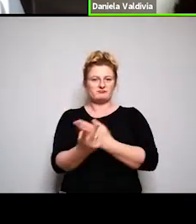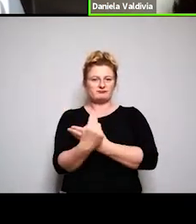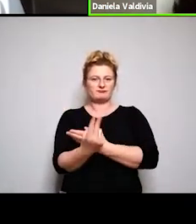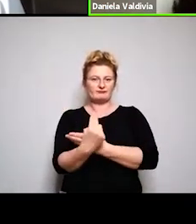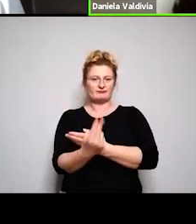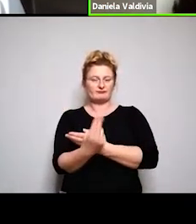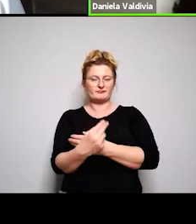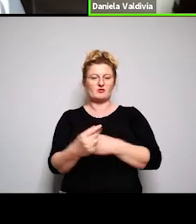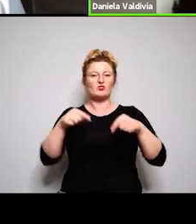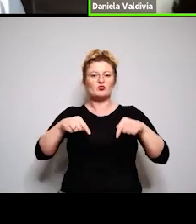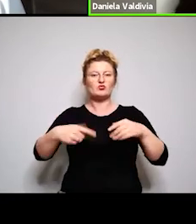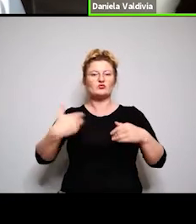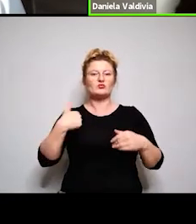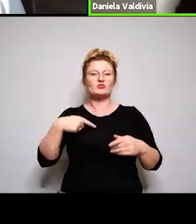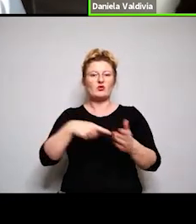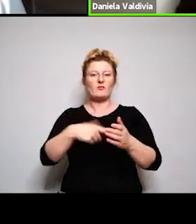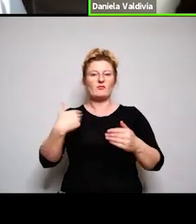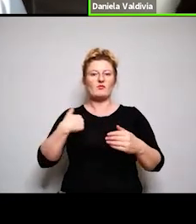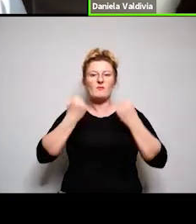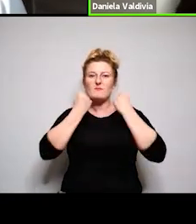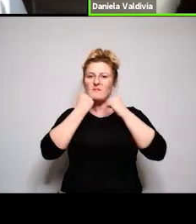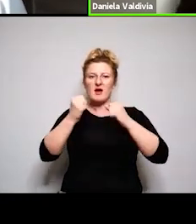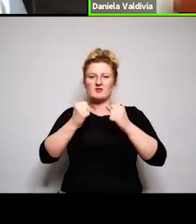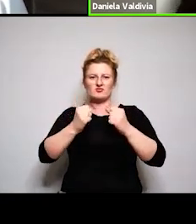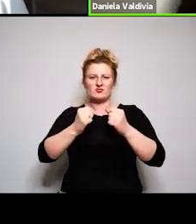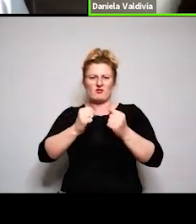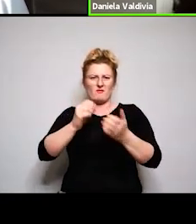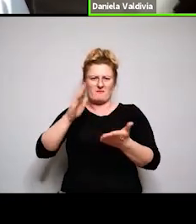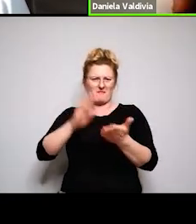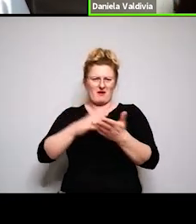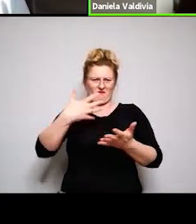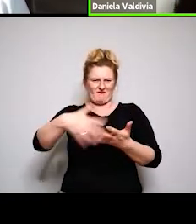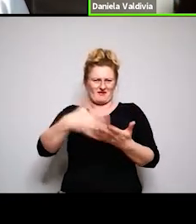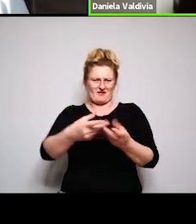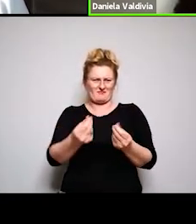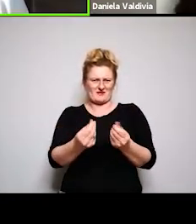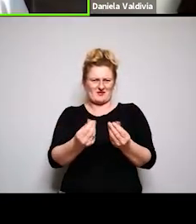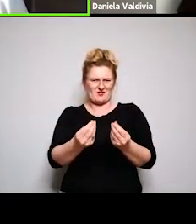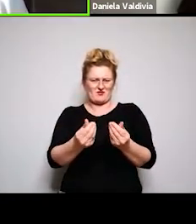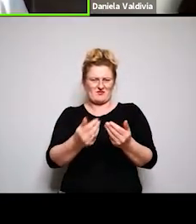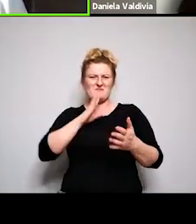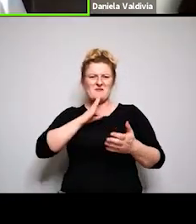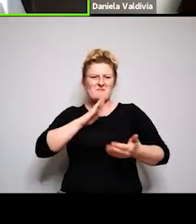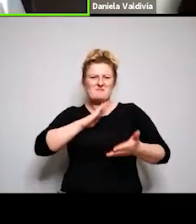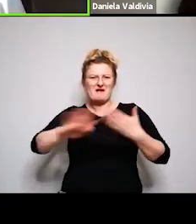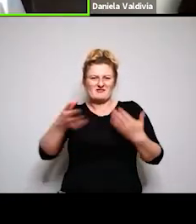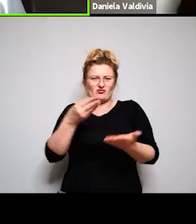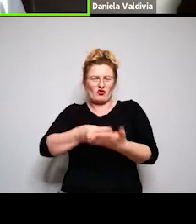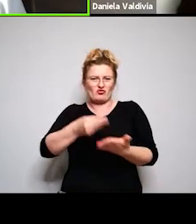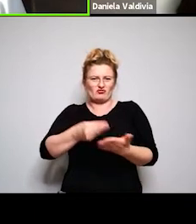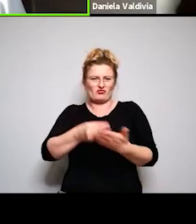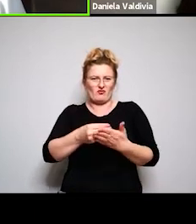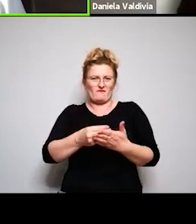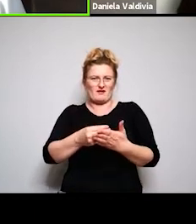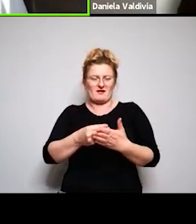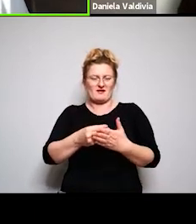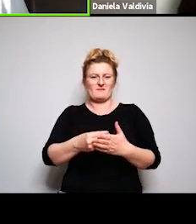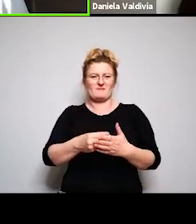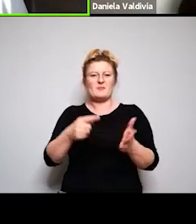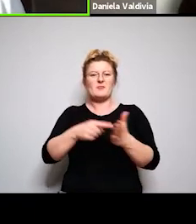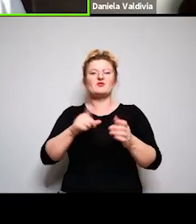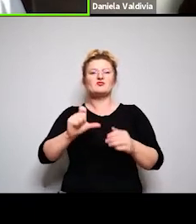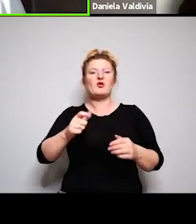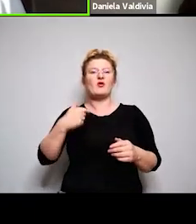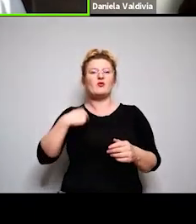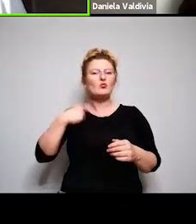and that's it. Good photographer. You can even do it with your phone. Yeah, what I hear from you is that just everybody can